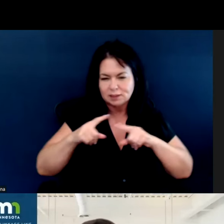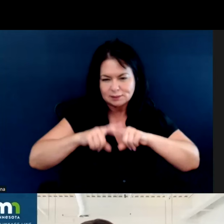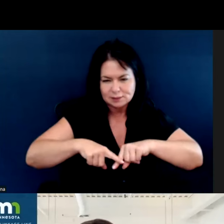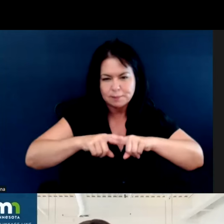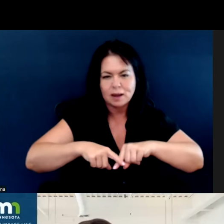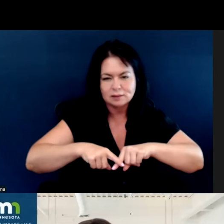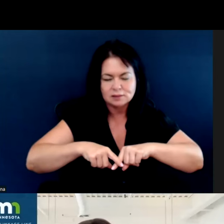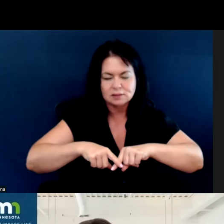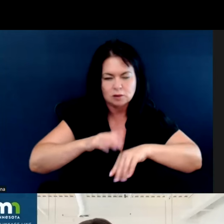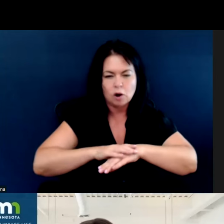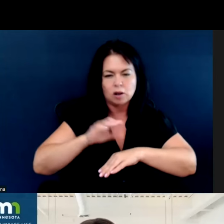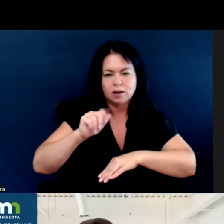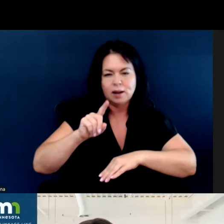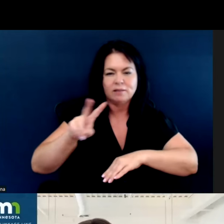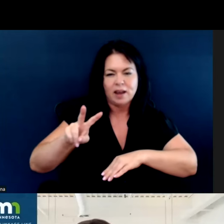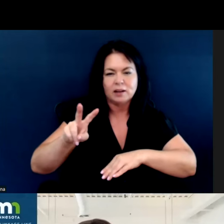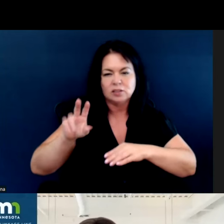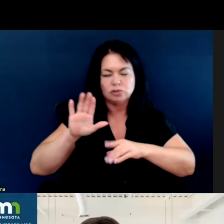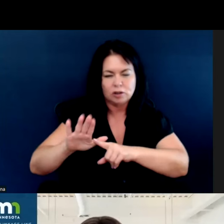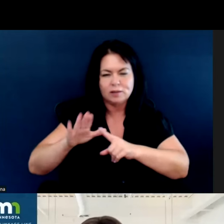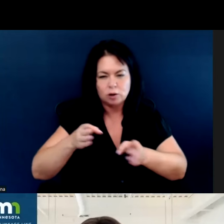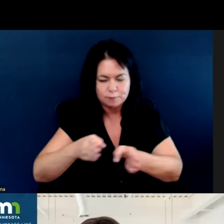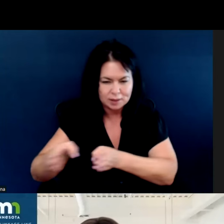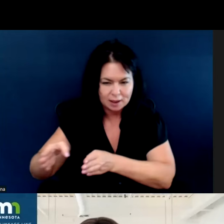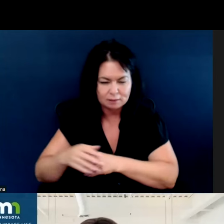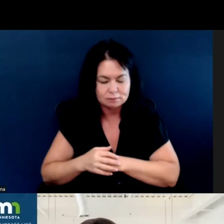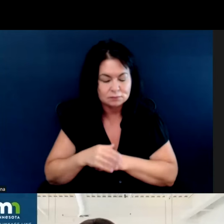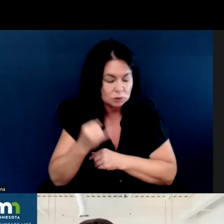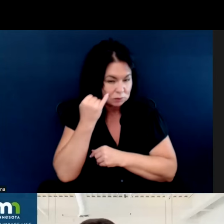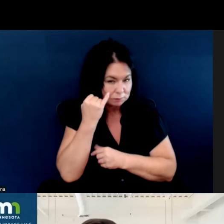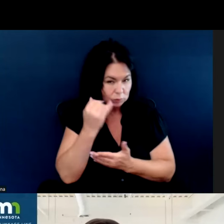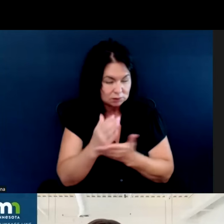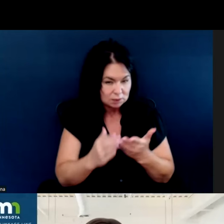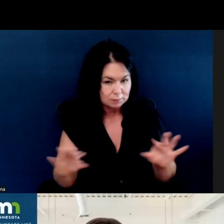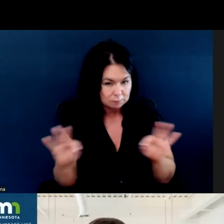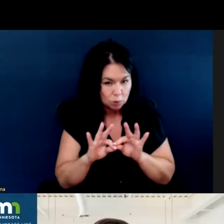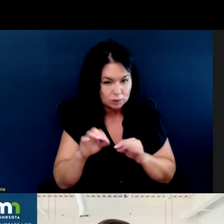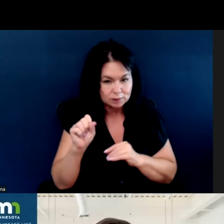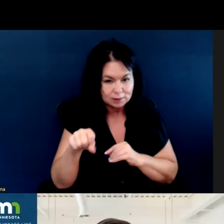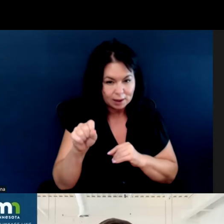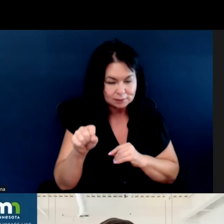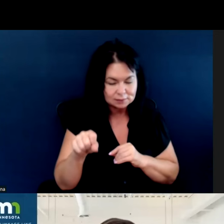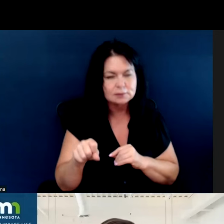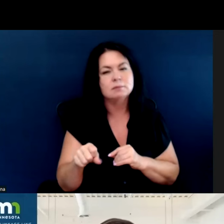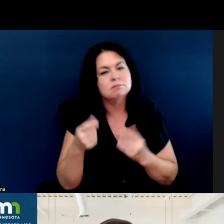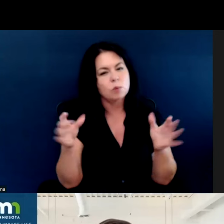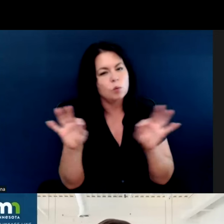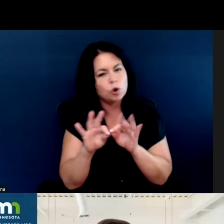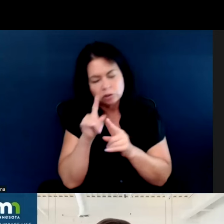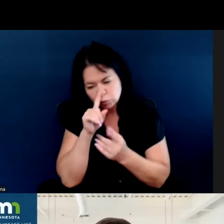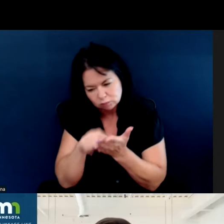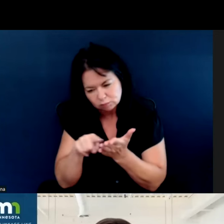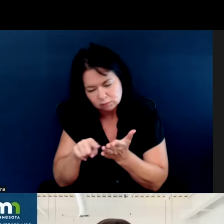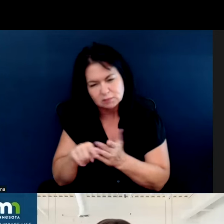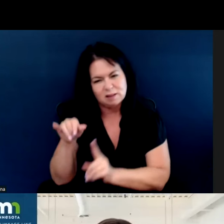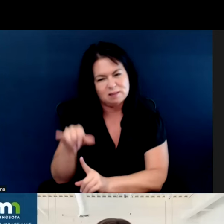on the Advantage plan. So if some of those benefits are important to you, that's something that you want to take a look at.